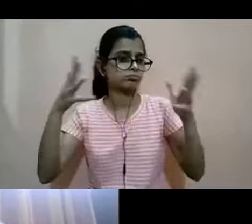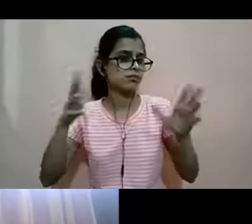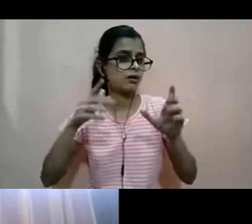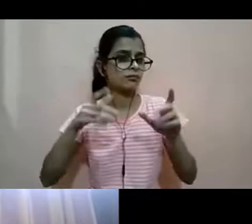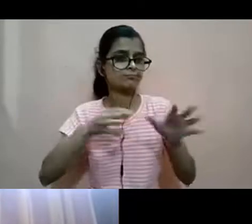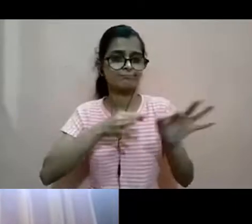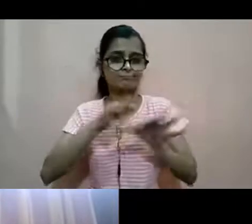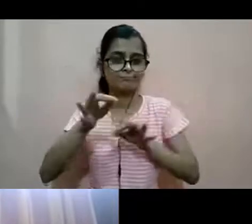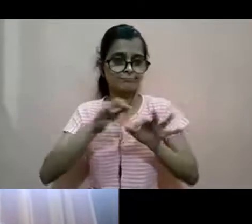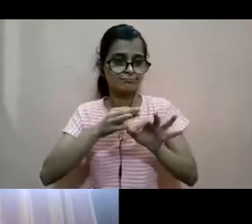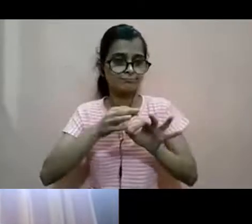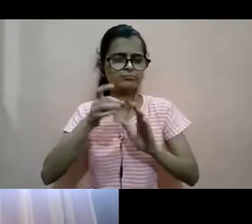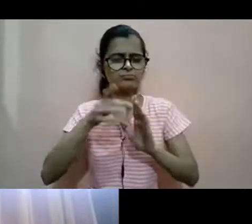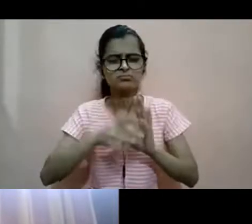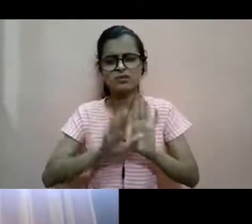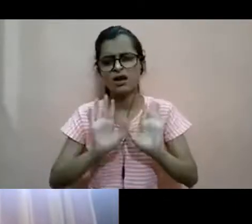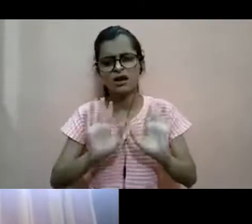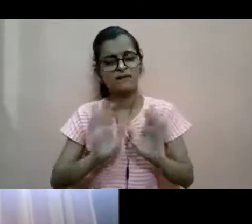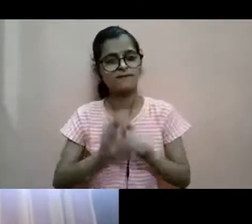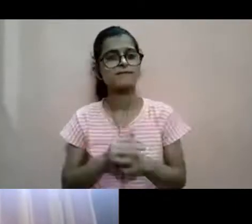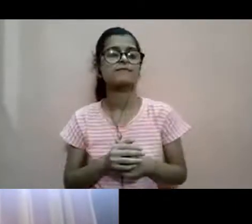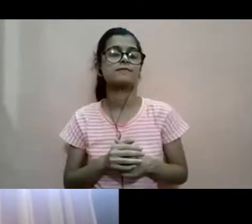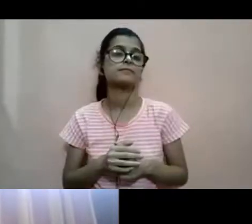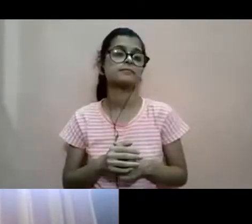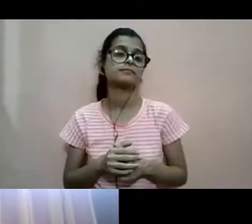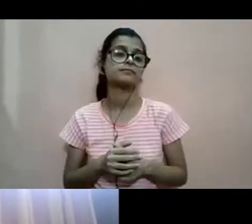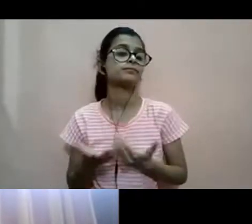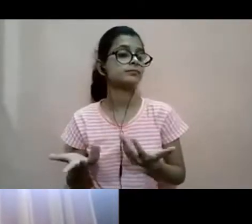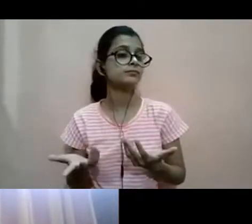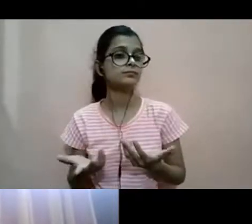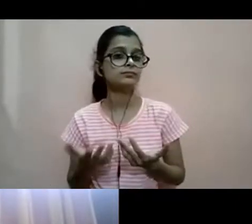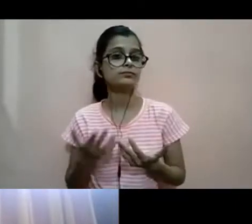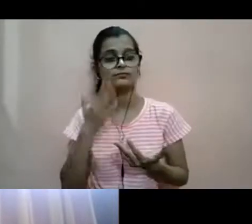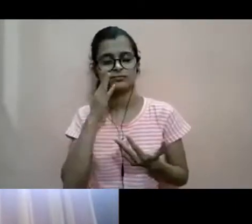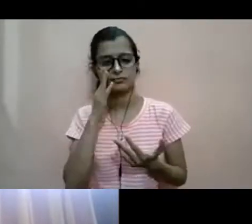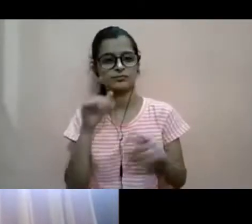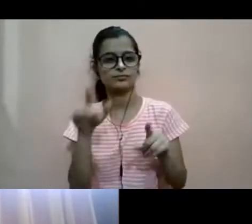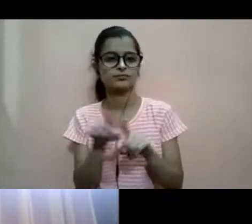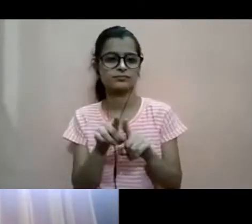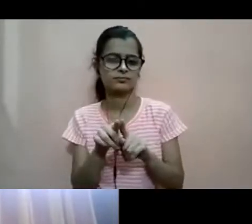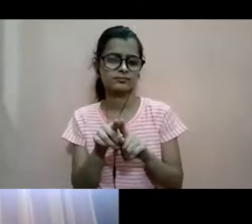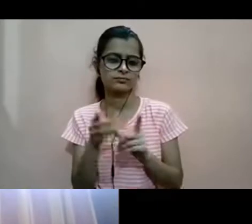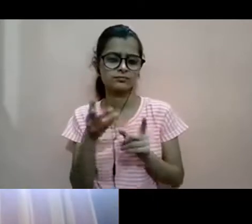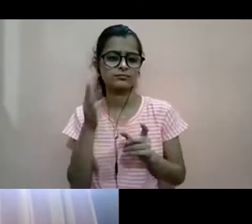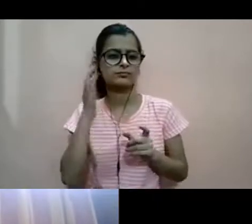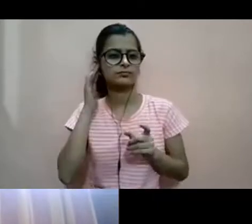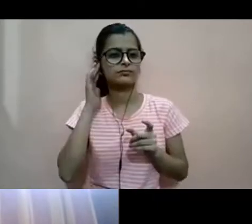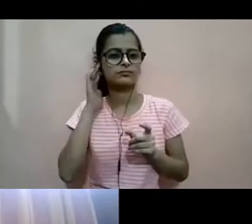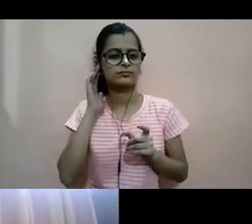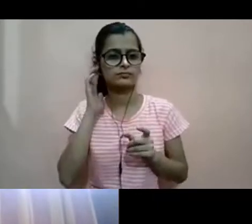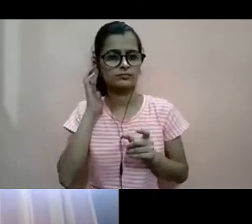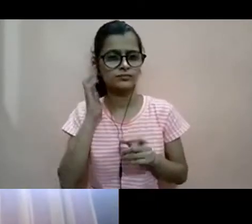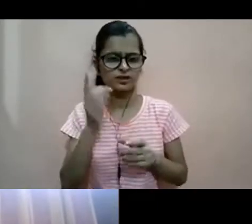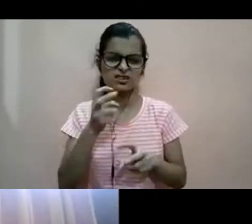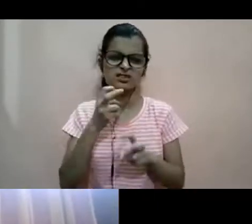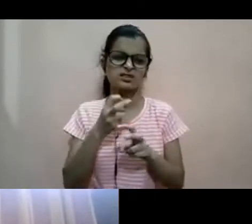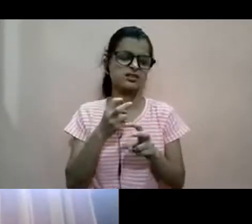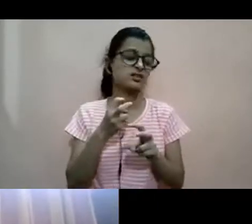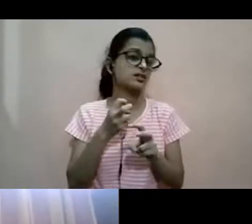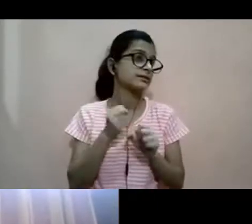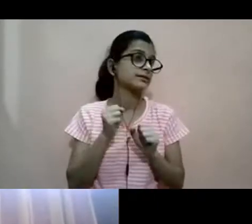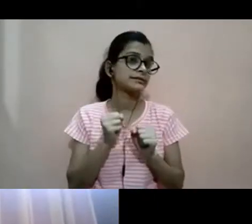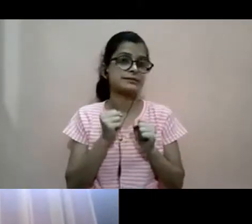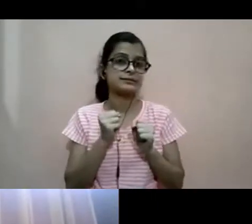few disabilities. And so that's a whole different matter.